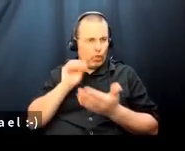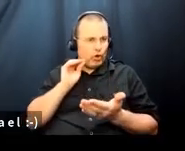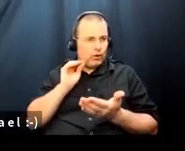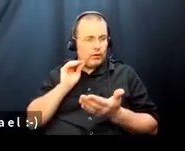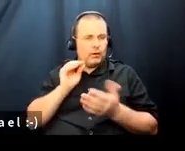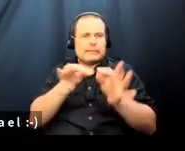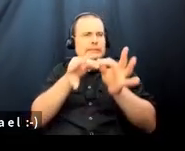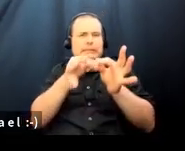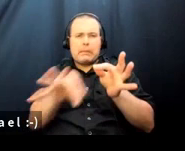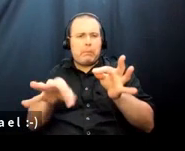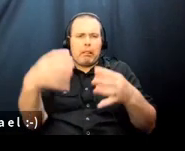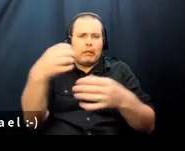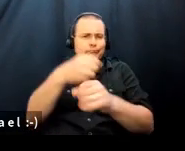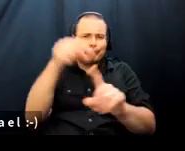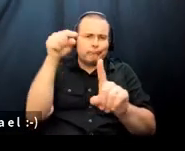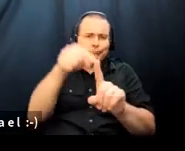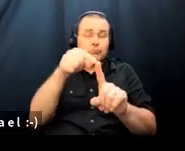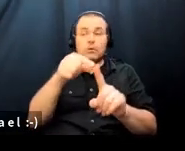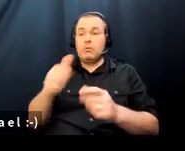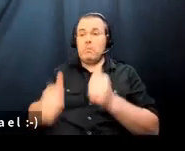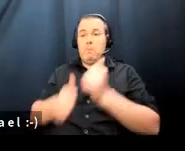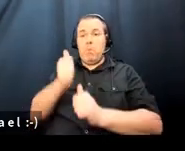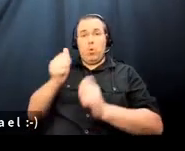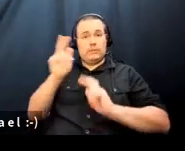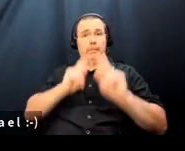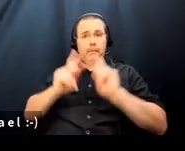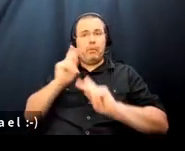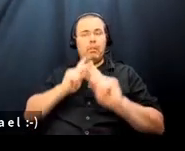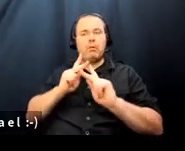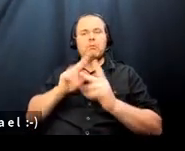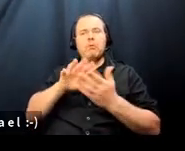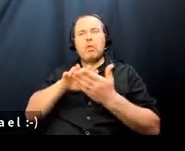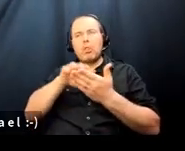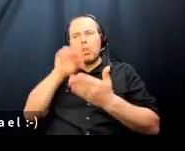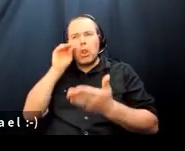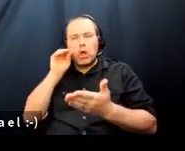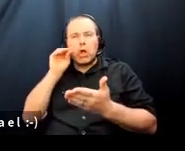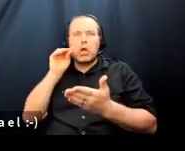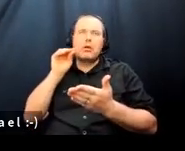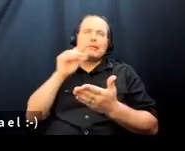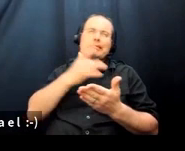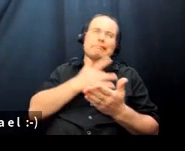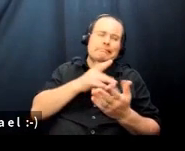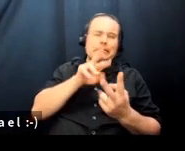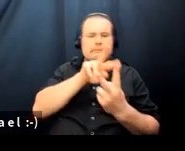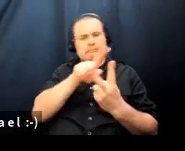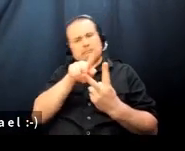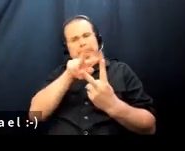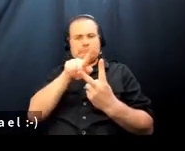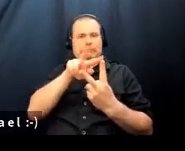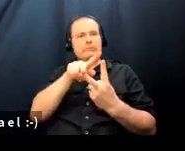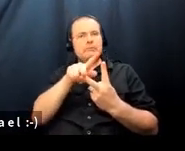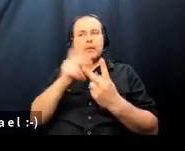simply, most people learn in one of two main ways, visually